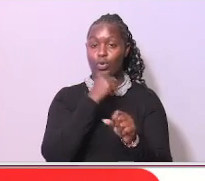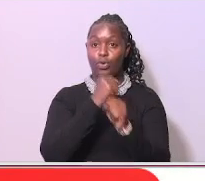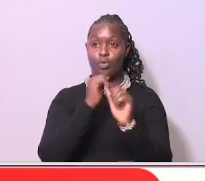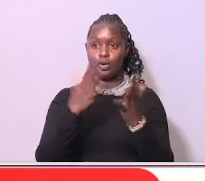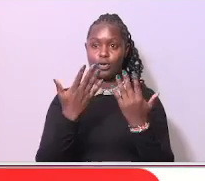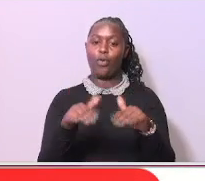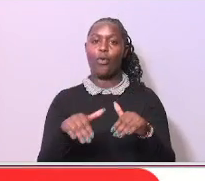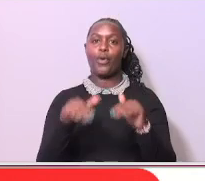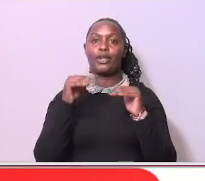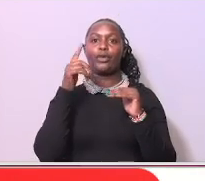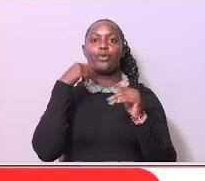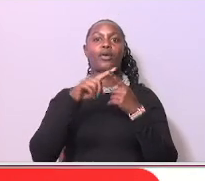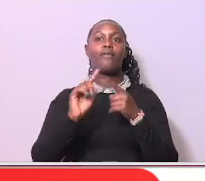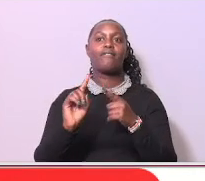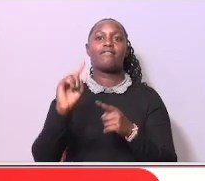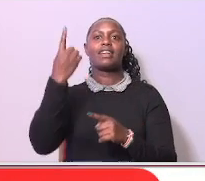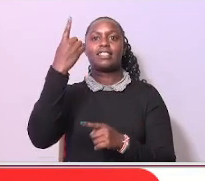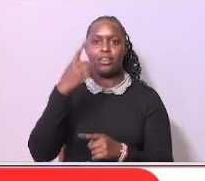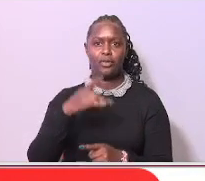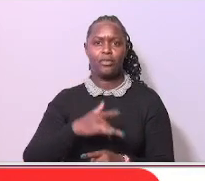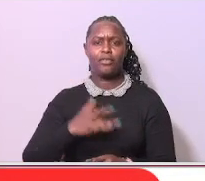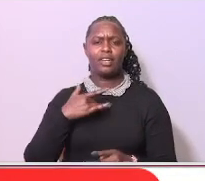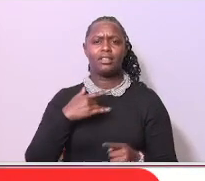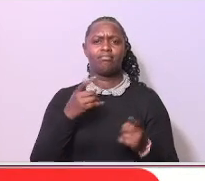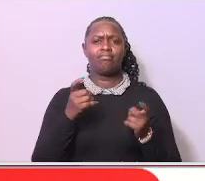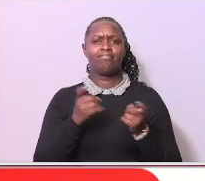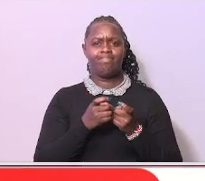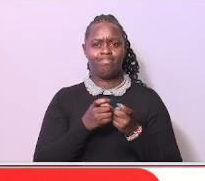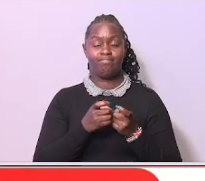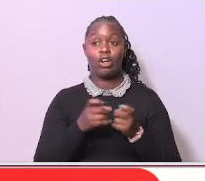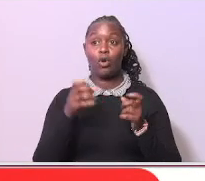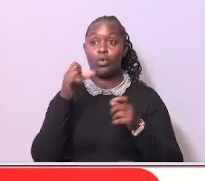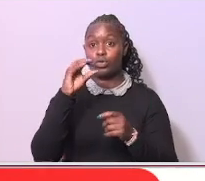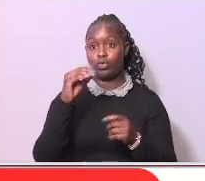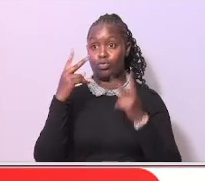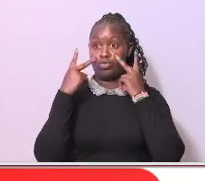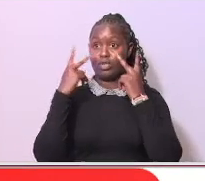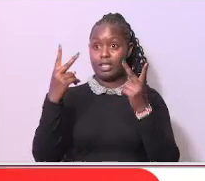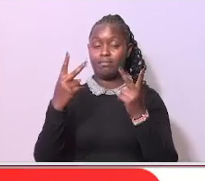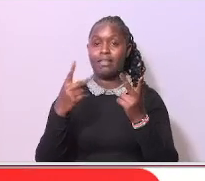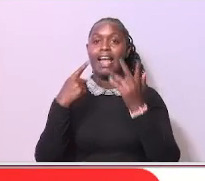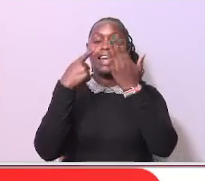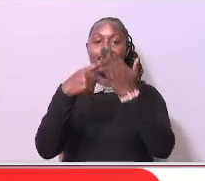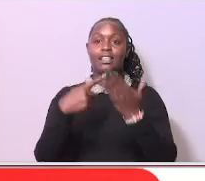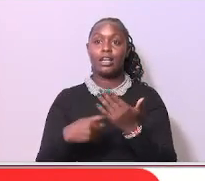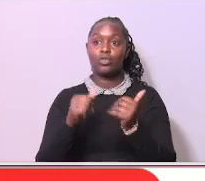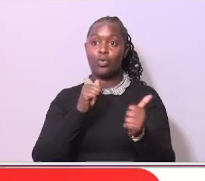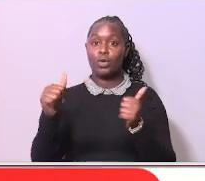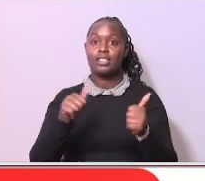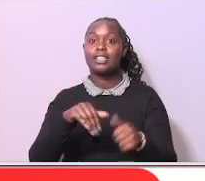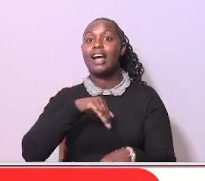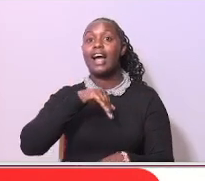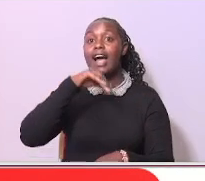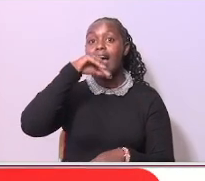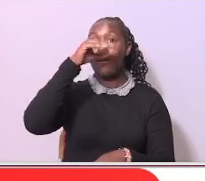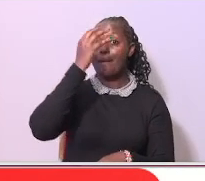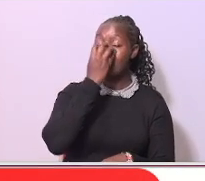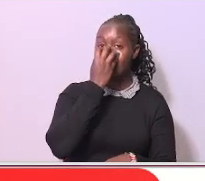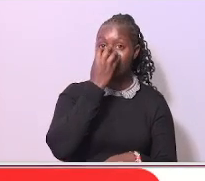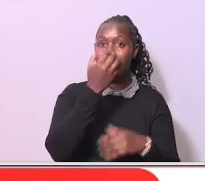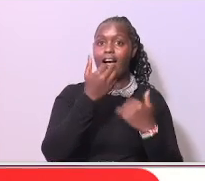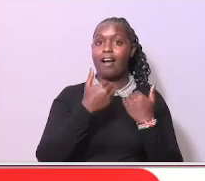see who will blink first. Kwa hivyo ukitazama yale maongezi rais yamekuwa nayo na yale Raila amekuwa